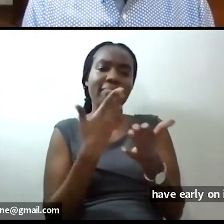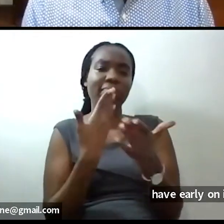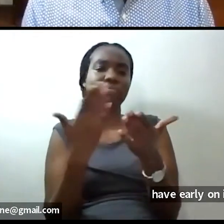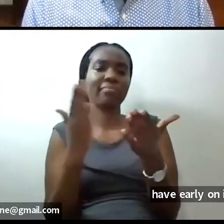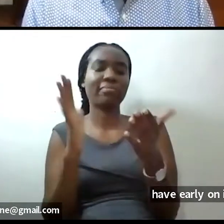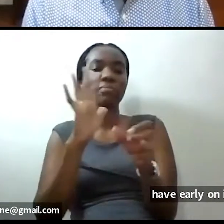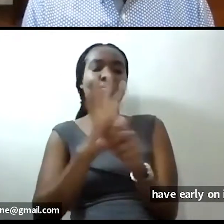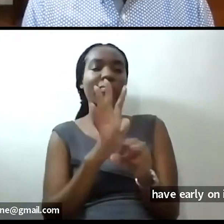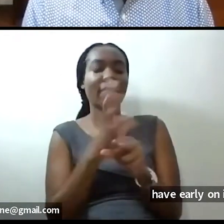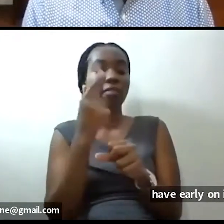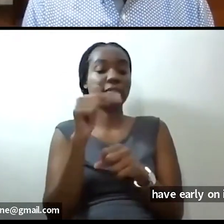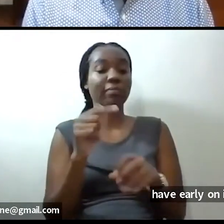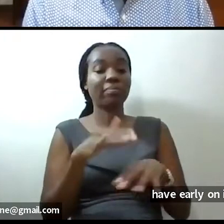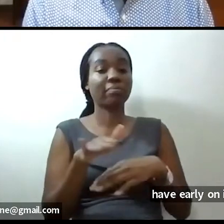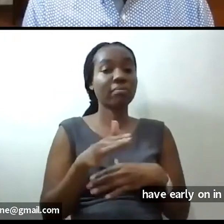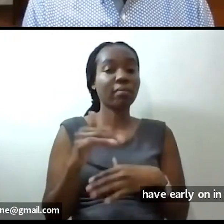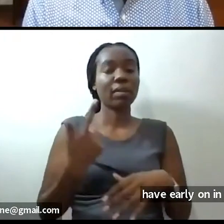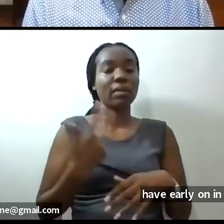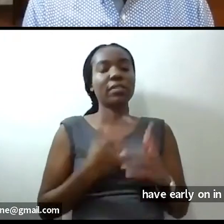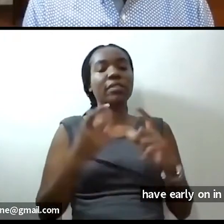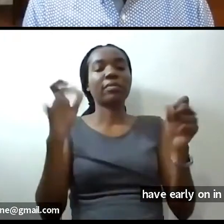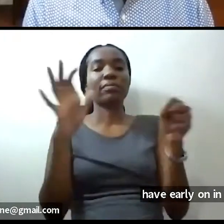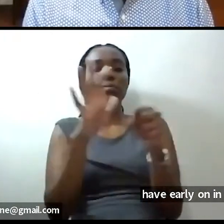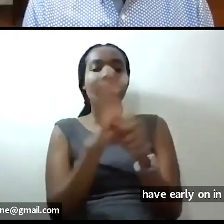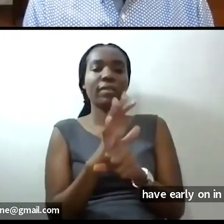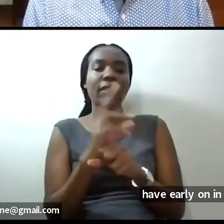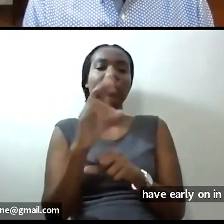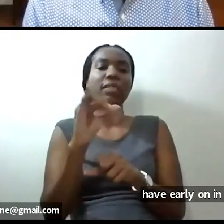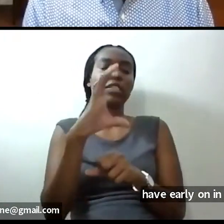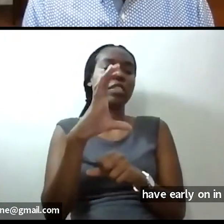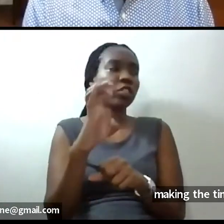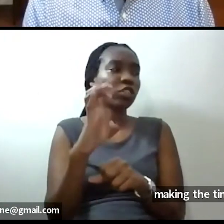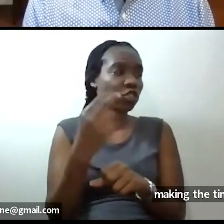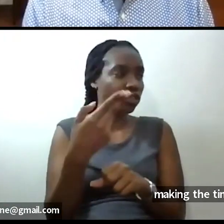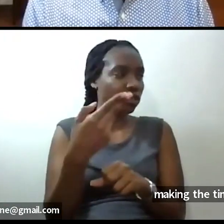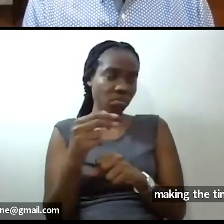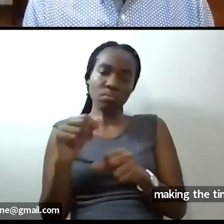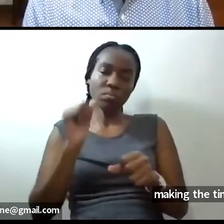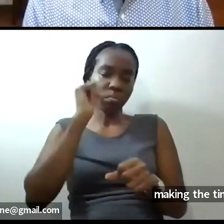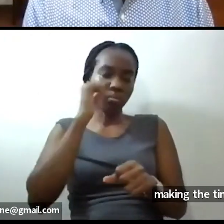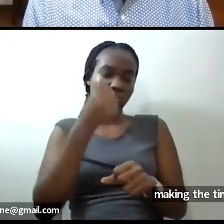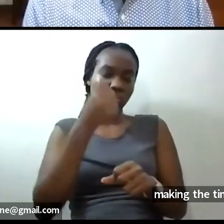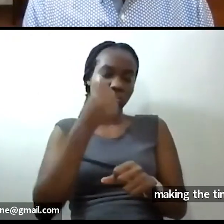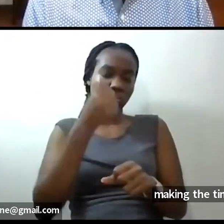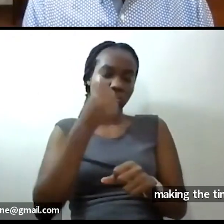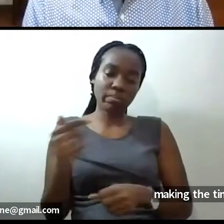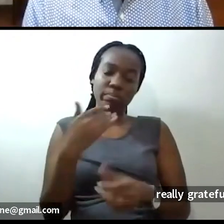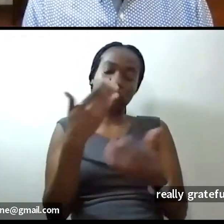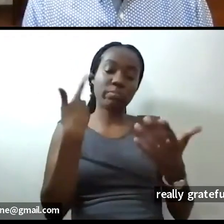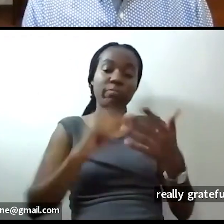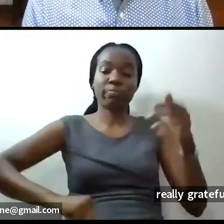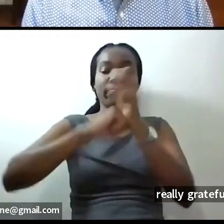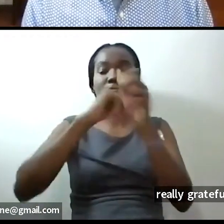this evening, and we're really, really grateful. Richard, as always, it's amazing to have you. Thank you for supporting Get It Right with